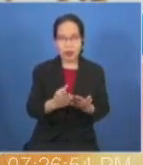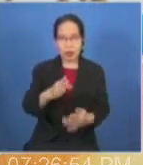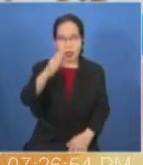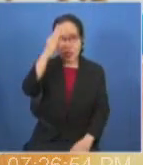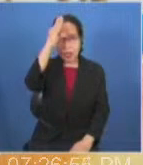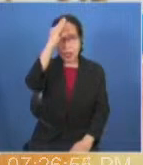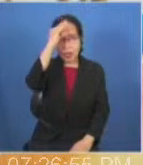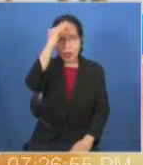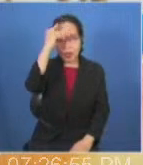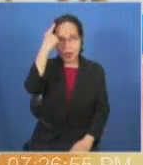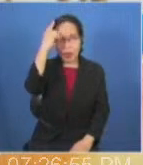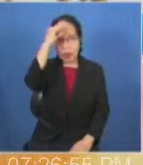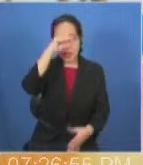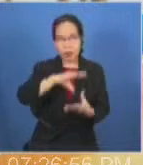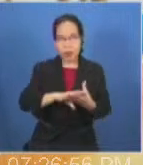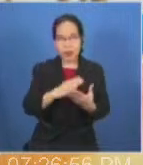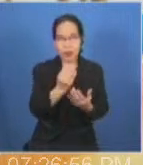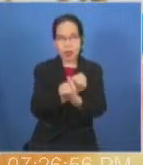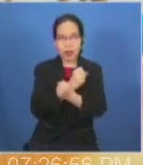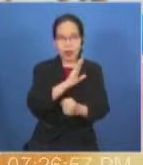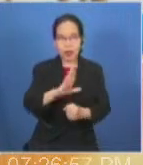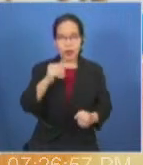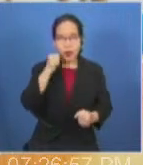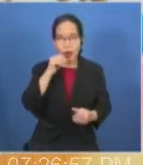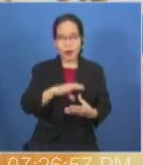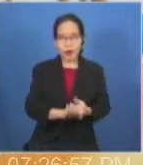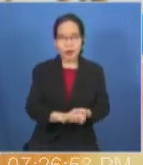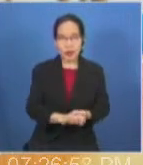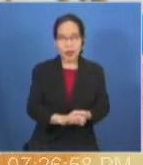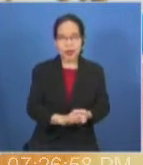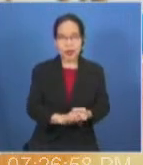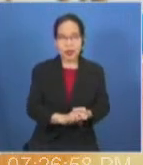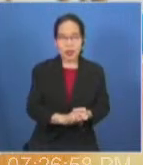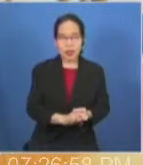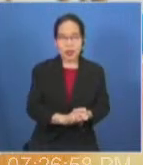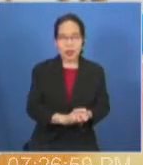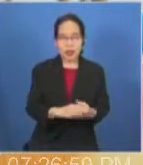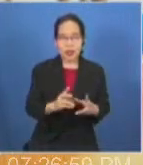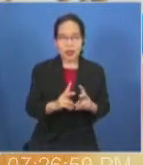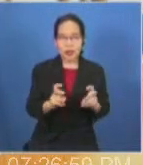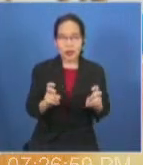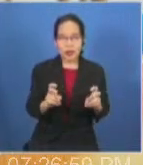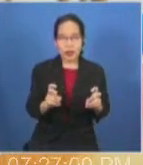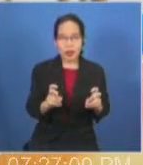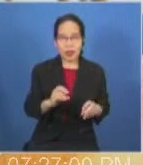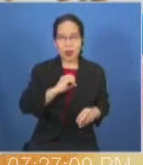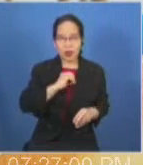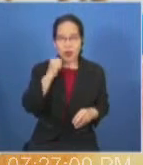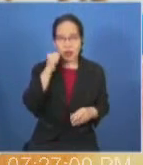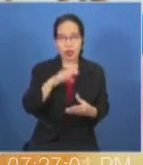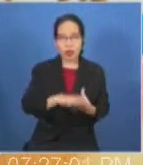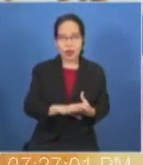Because it also says in the Bible, husbands, love your wives.